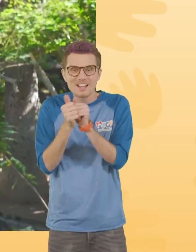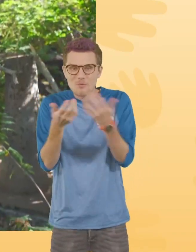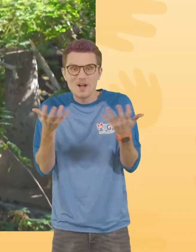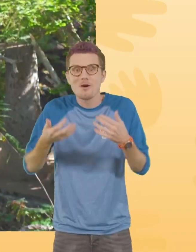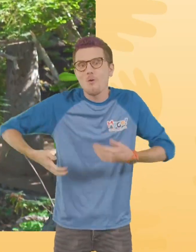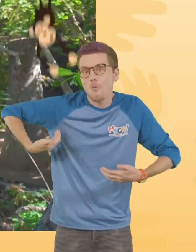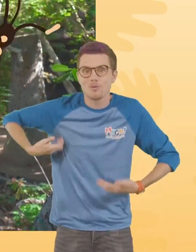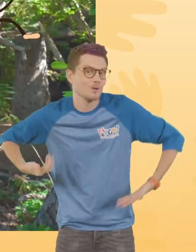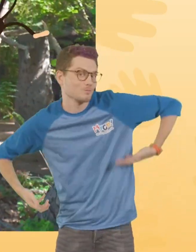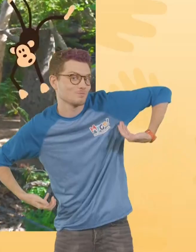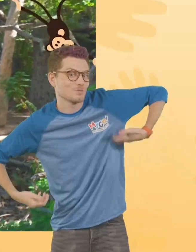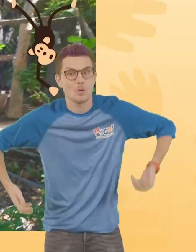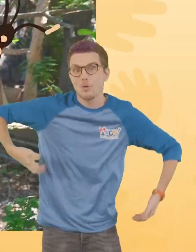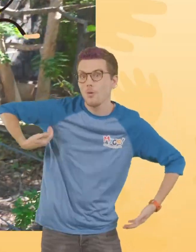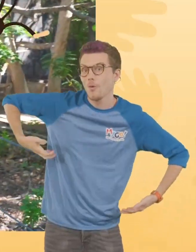together.